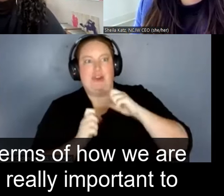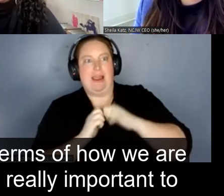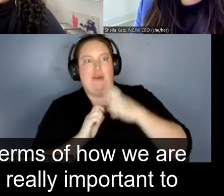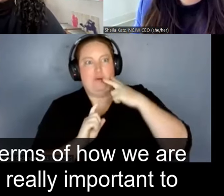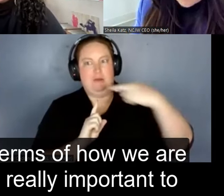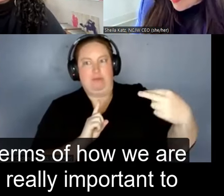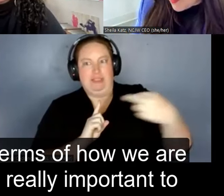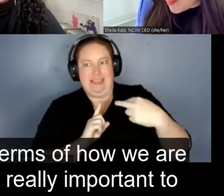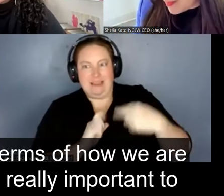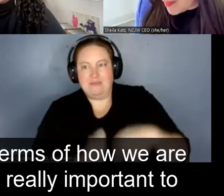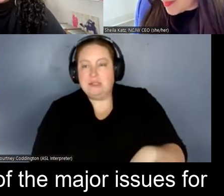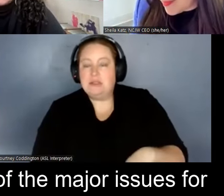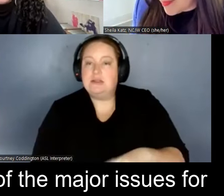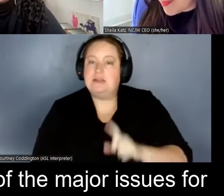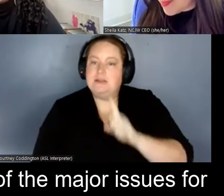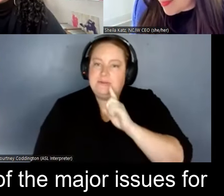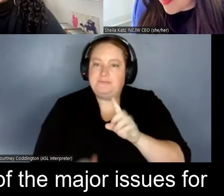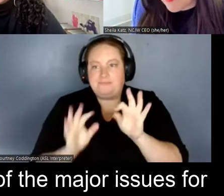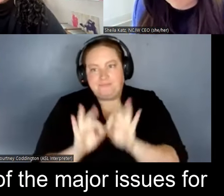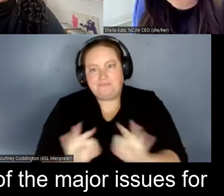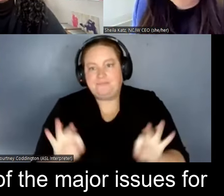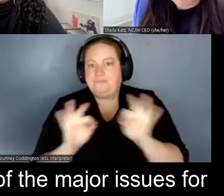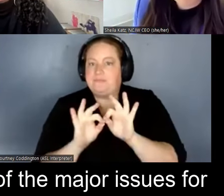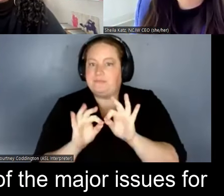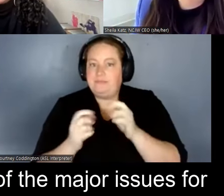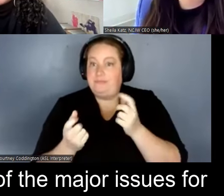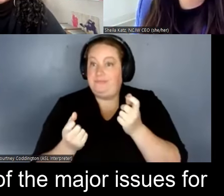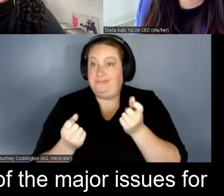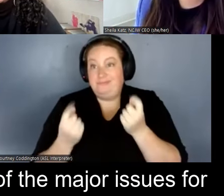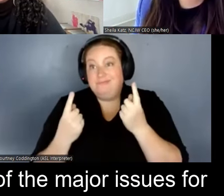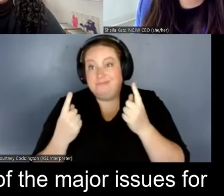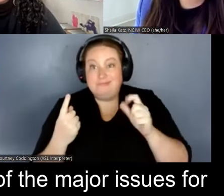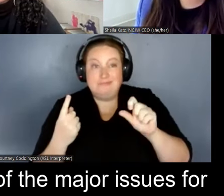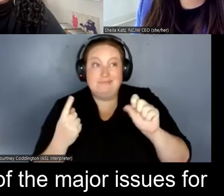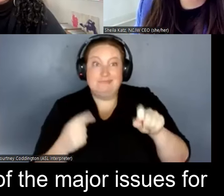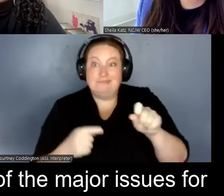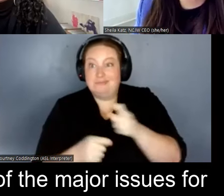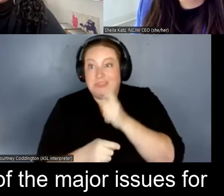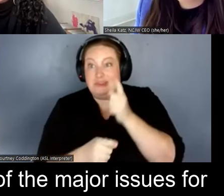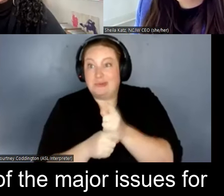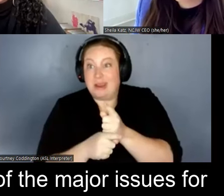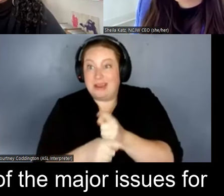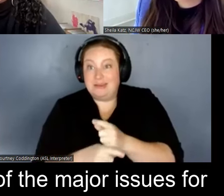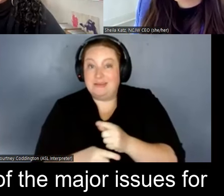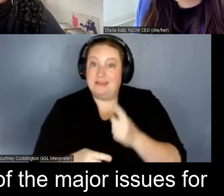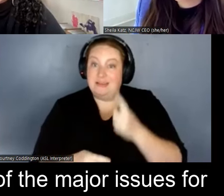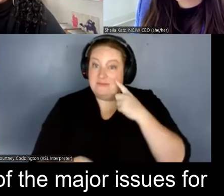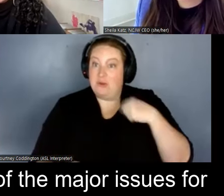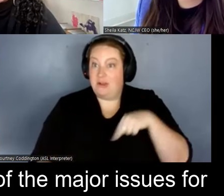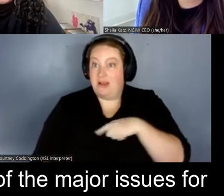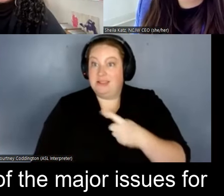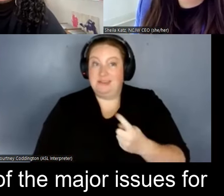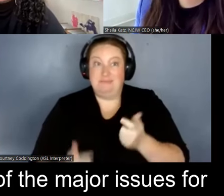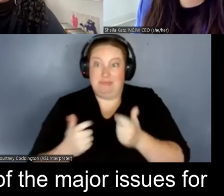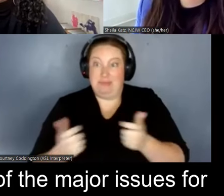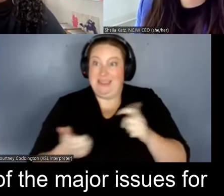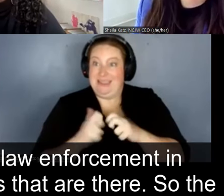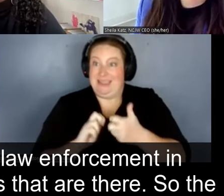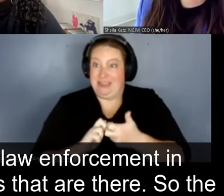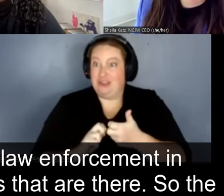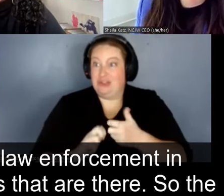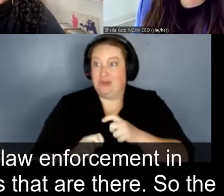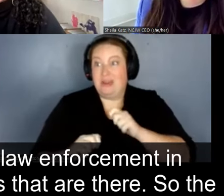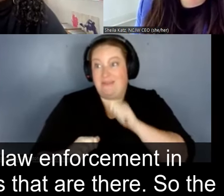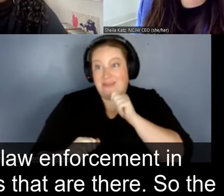really, really important to understand that is correct. For us, one of the major issues for underreporting is trust with local